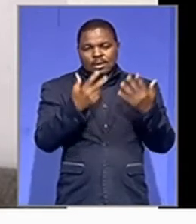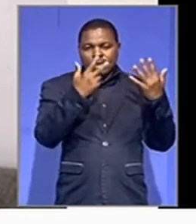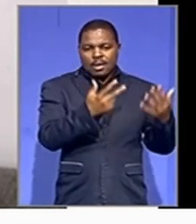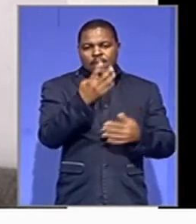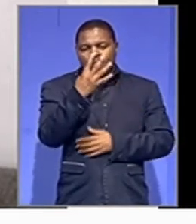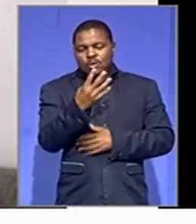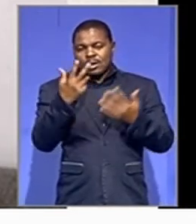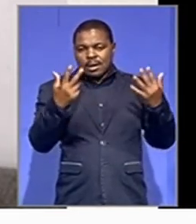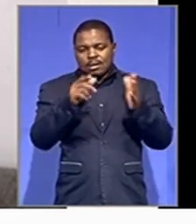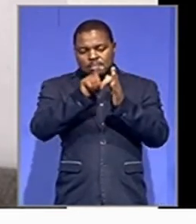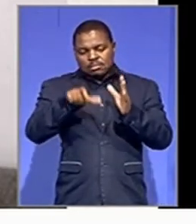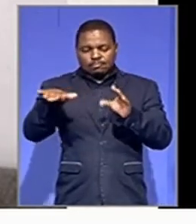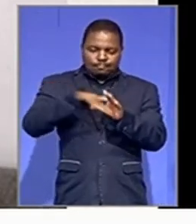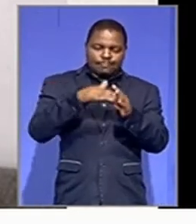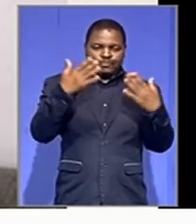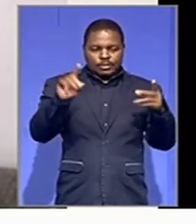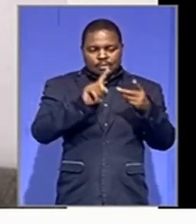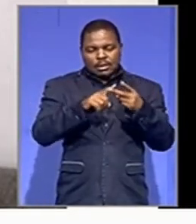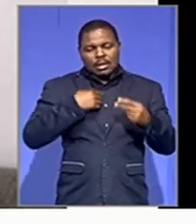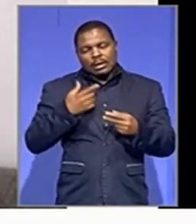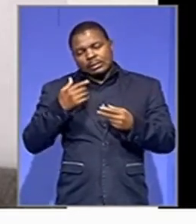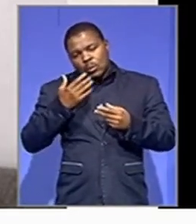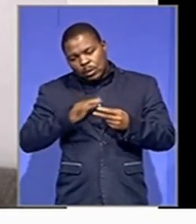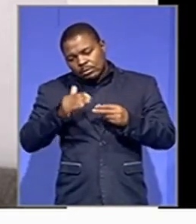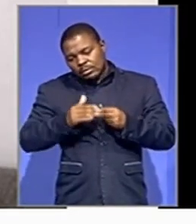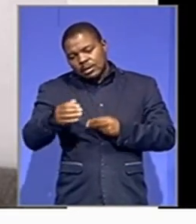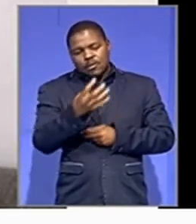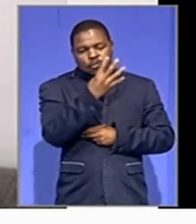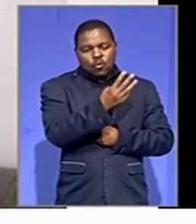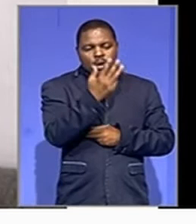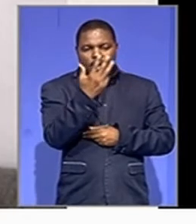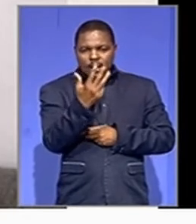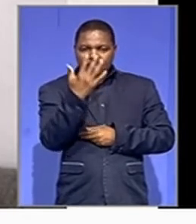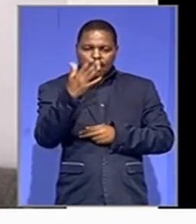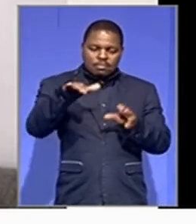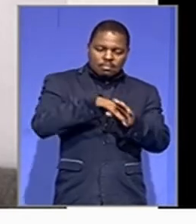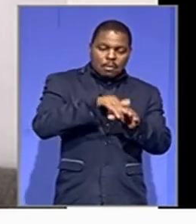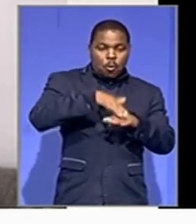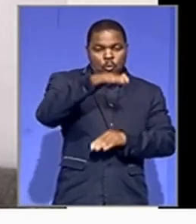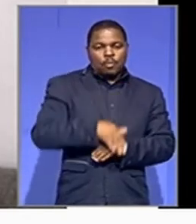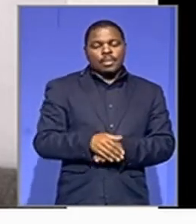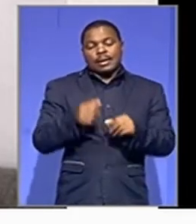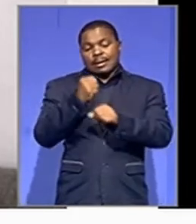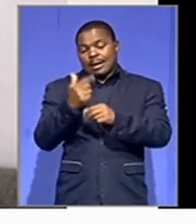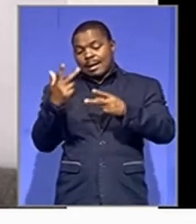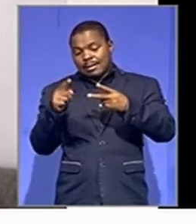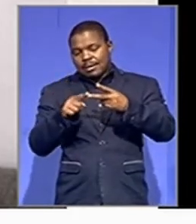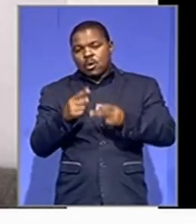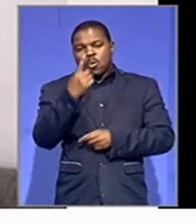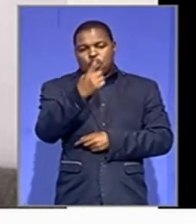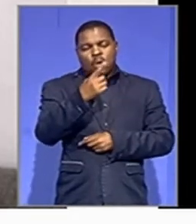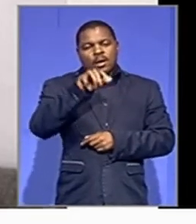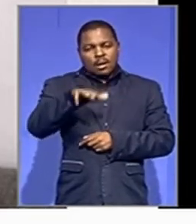112,848 learners. We're still working on placing 495. For grade 8, we've placed